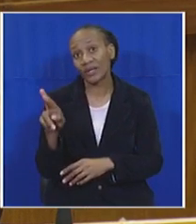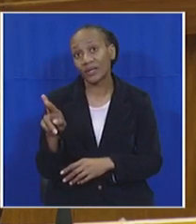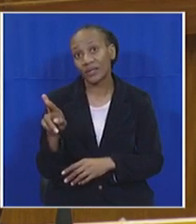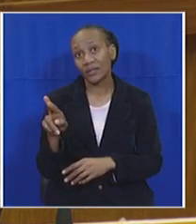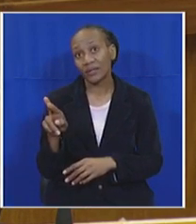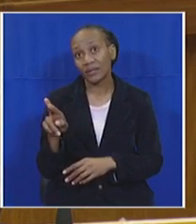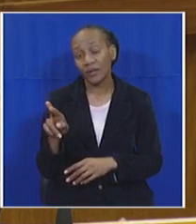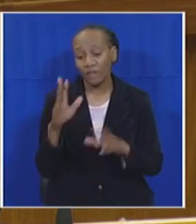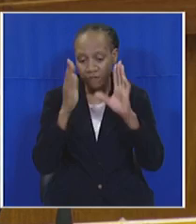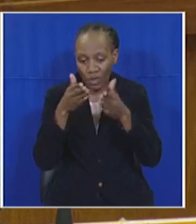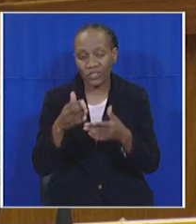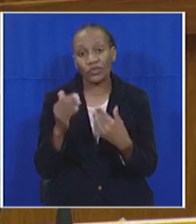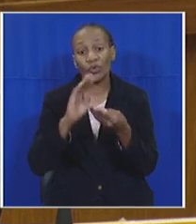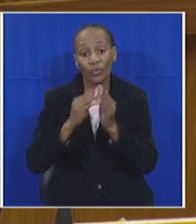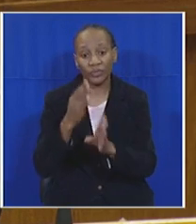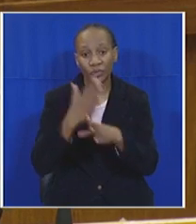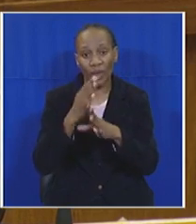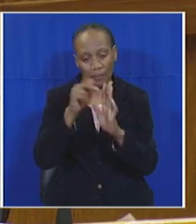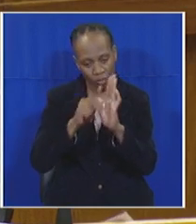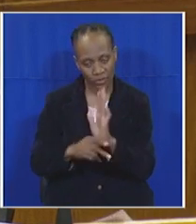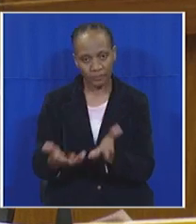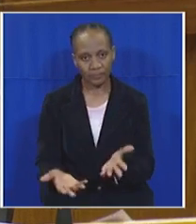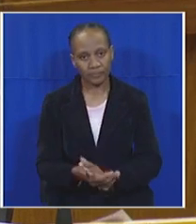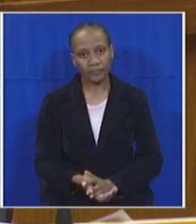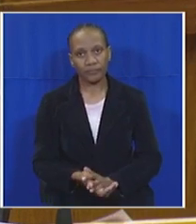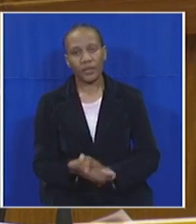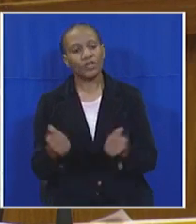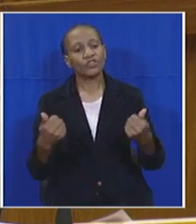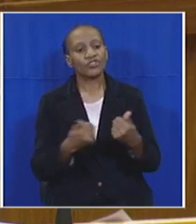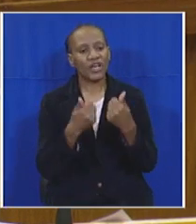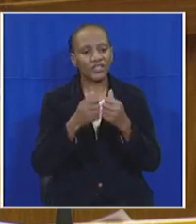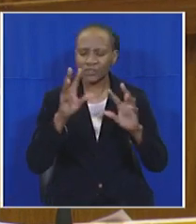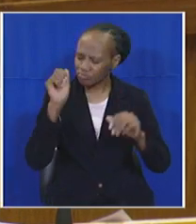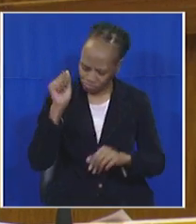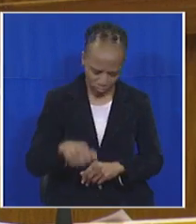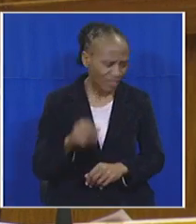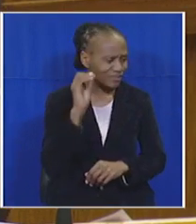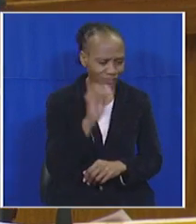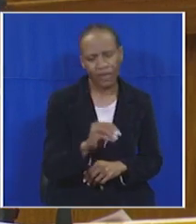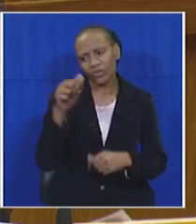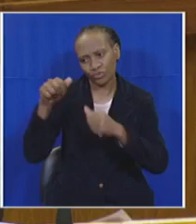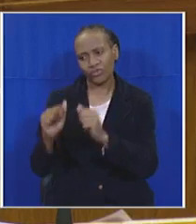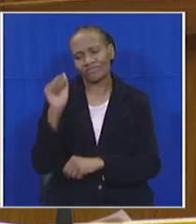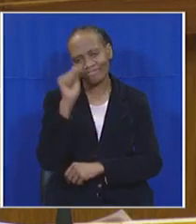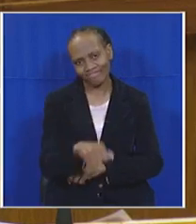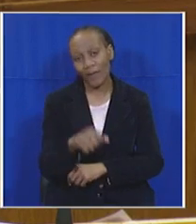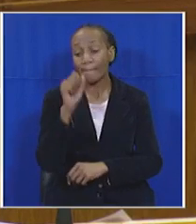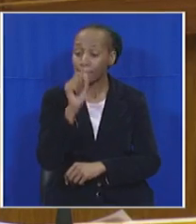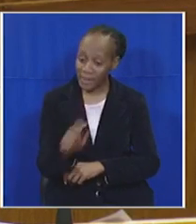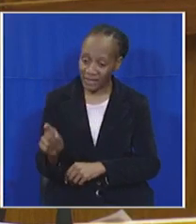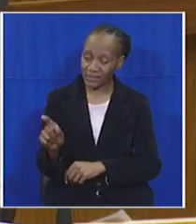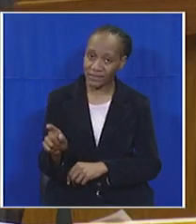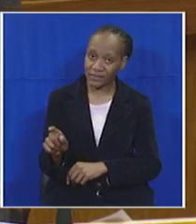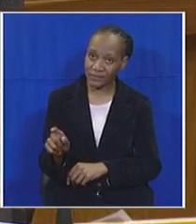for the community work program. We acknowledge the challenges, Chair, that are there, but however, we